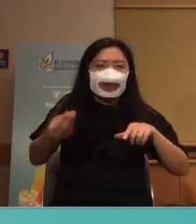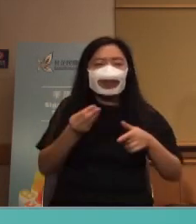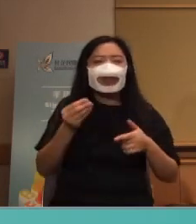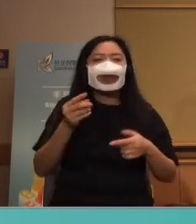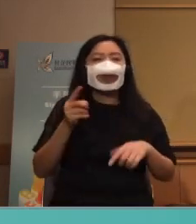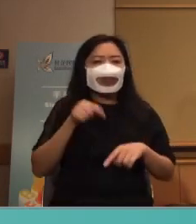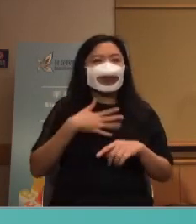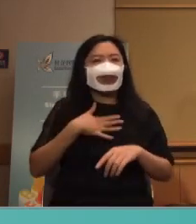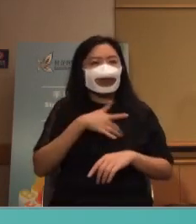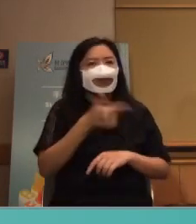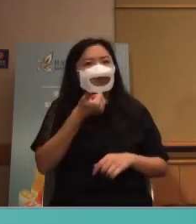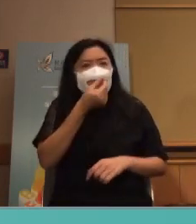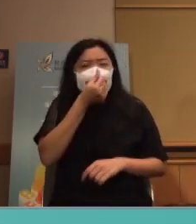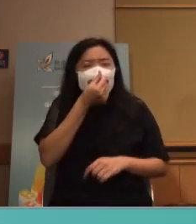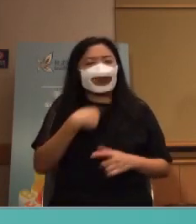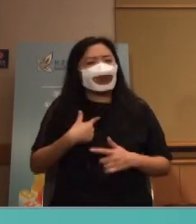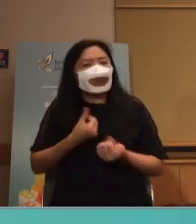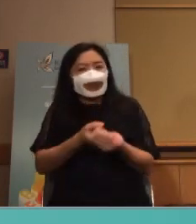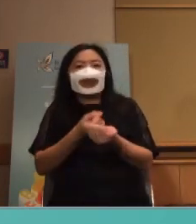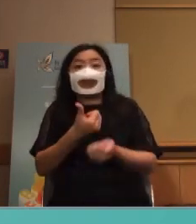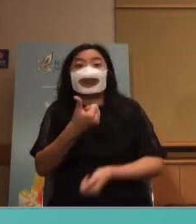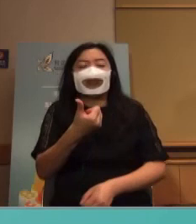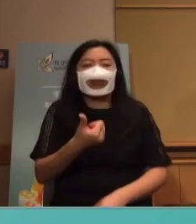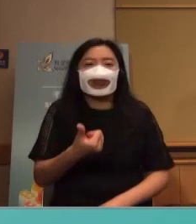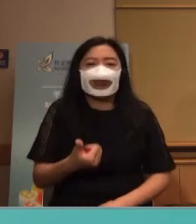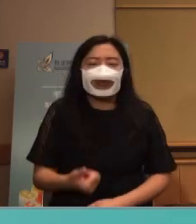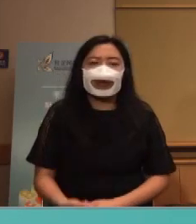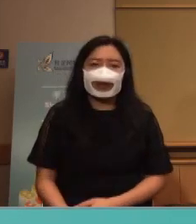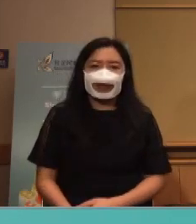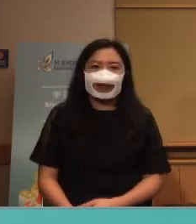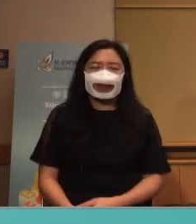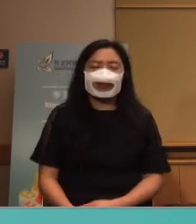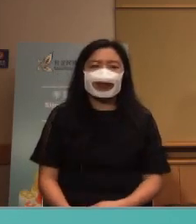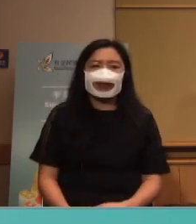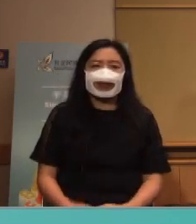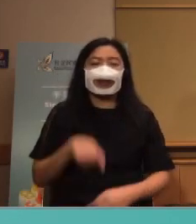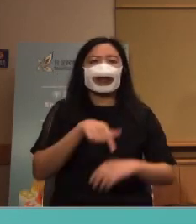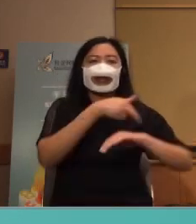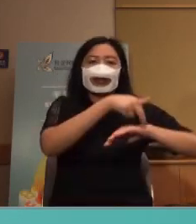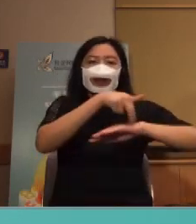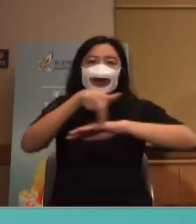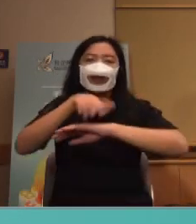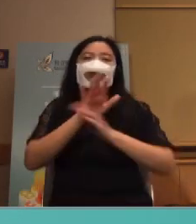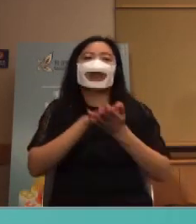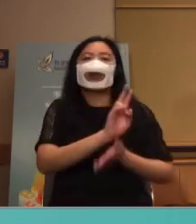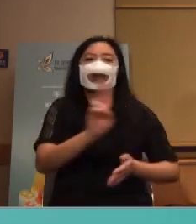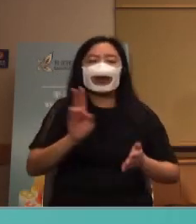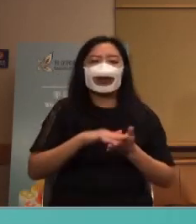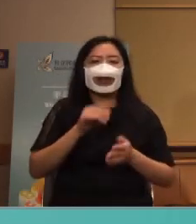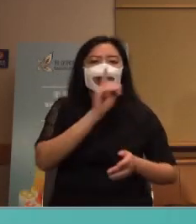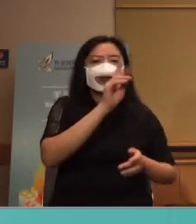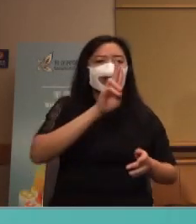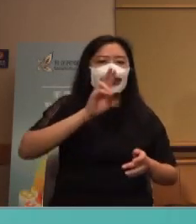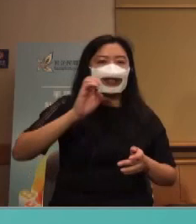ideas aside, I think all projects are the same, but what VCs really look at is, okay, the talent and the people and how driven they